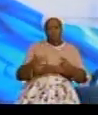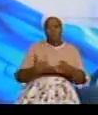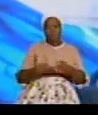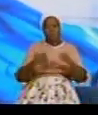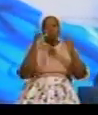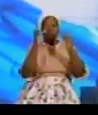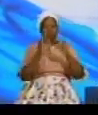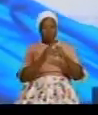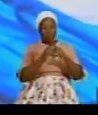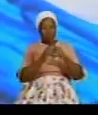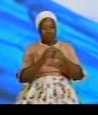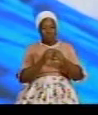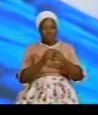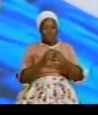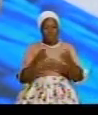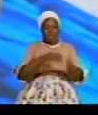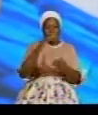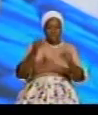the man that is